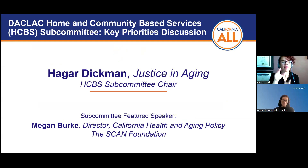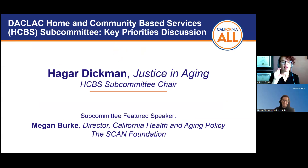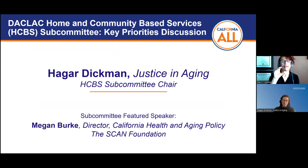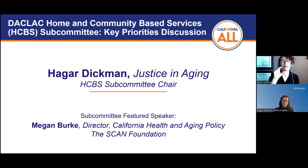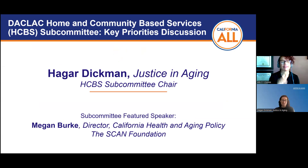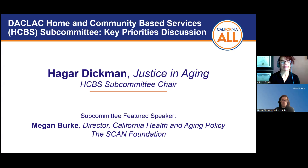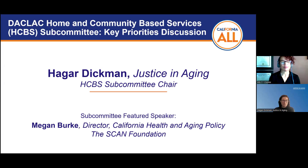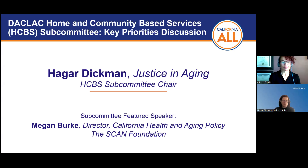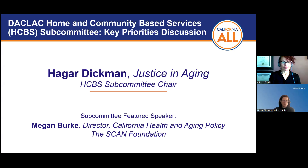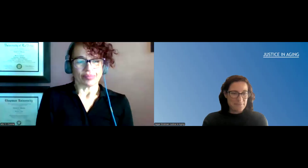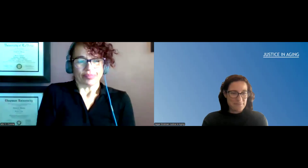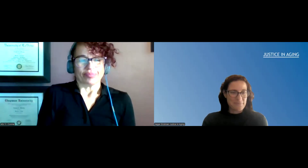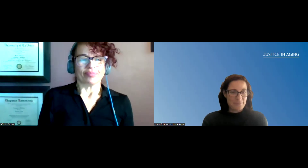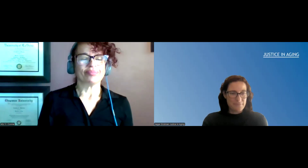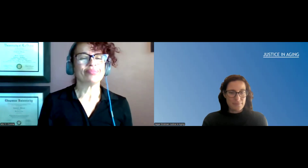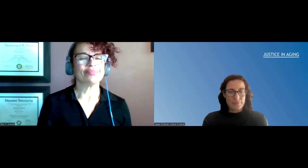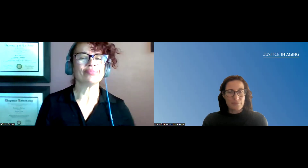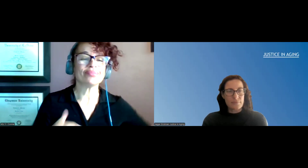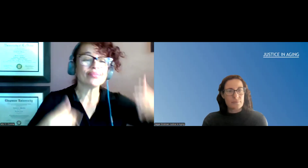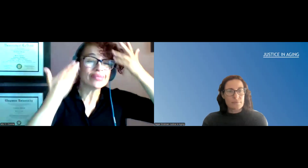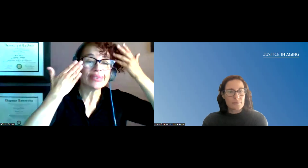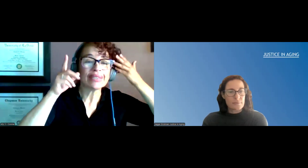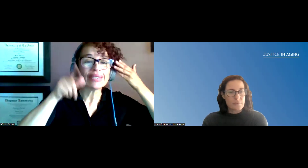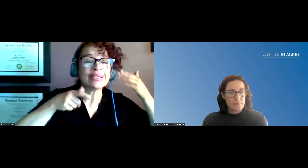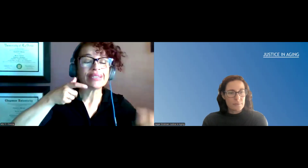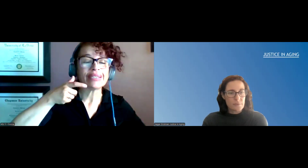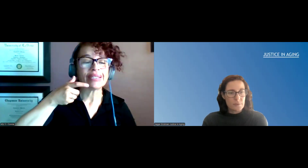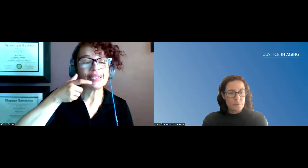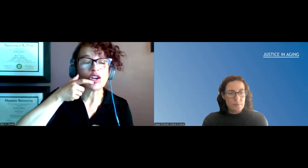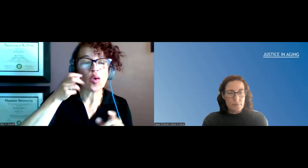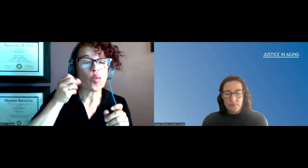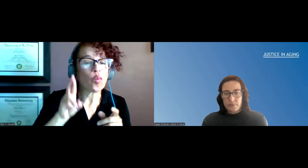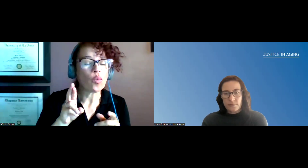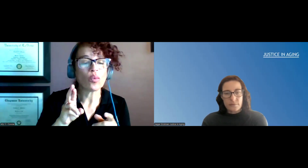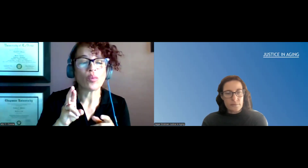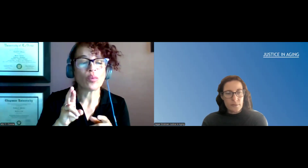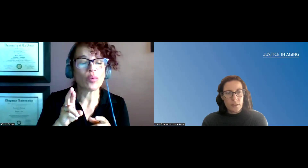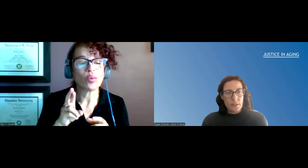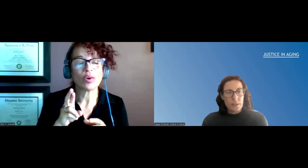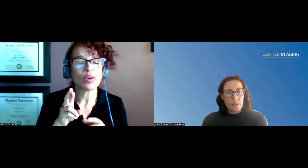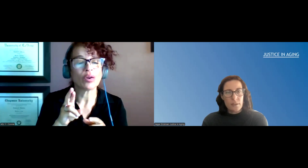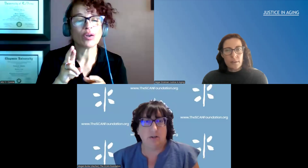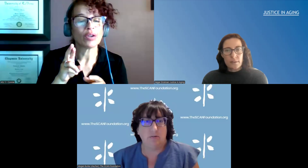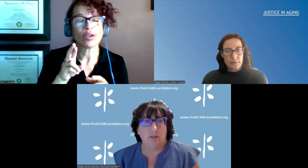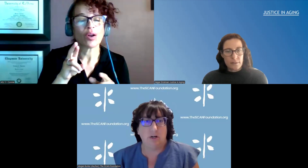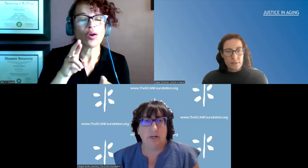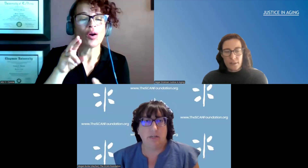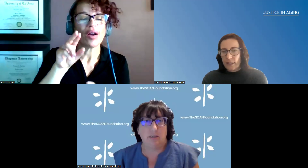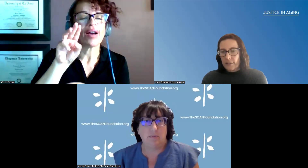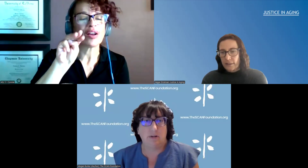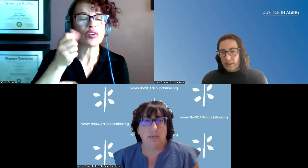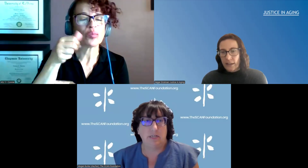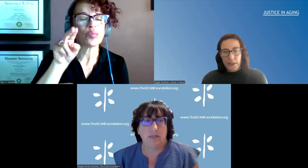Hagar. And I don't know if I need to share my slides or if the what we turned in will be shared. So